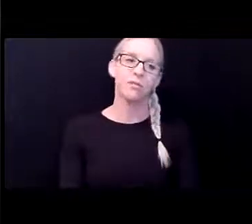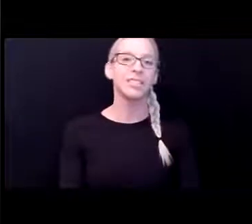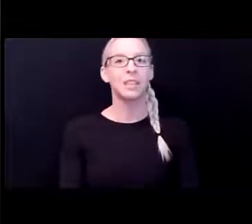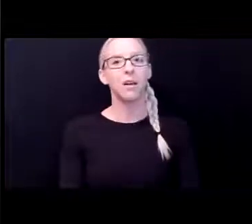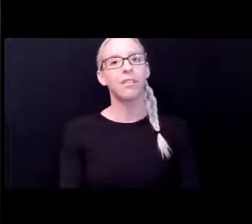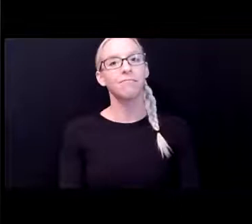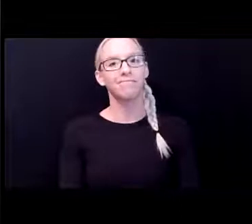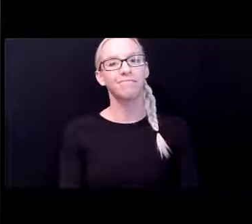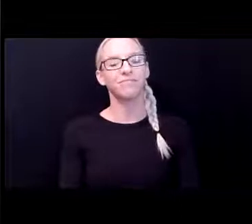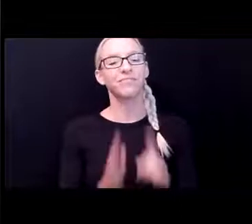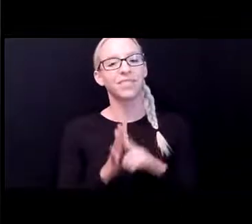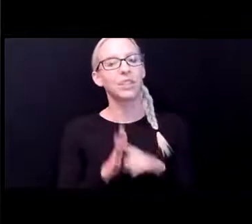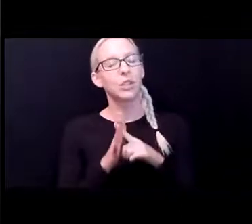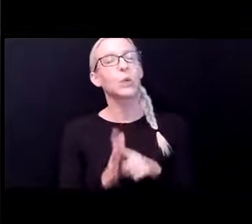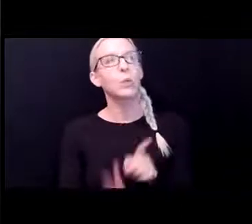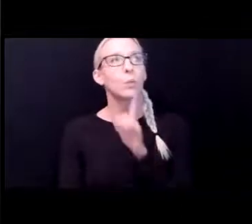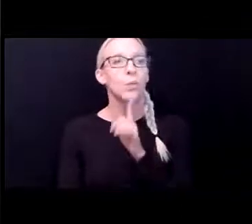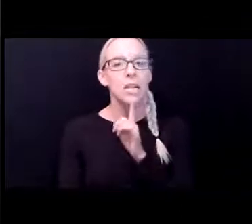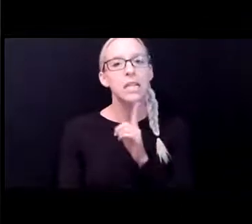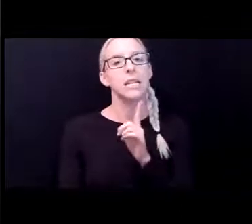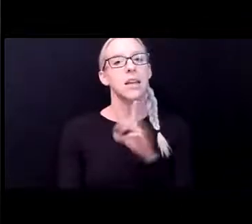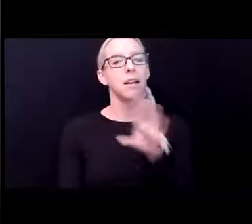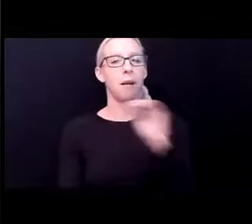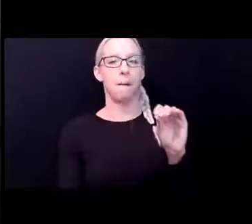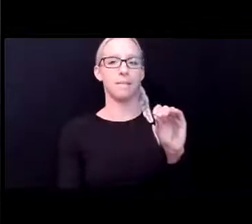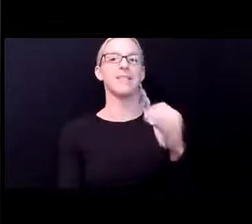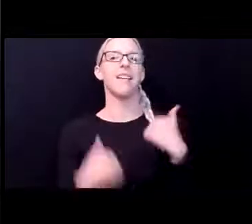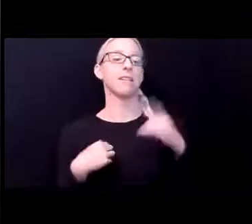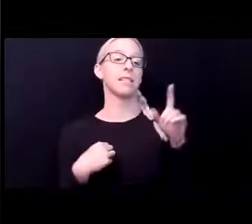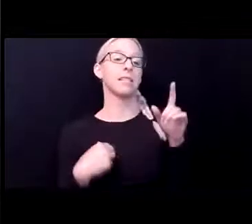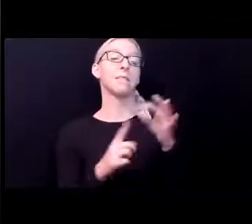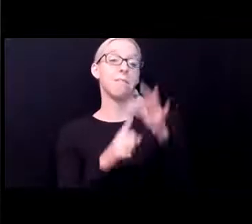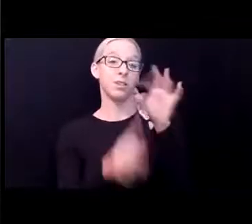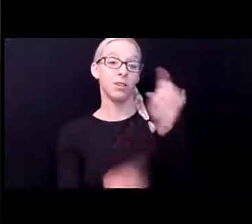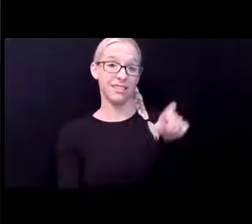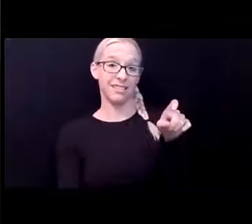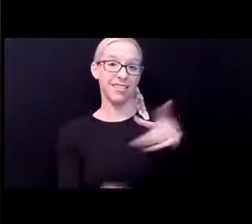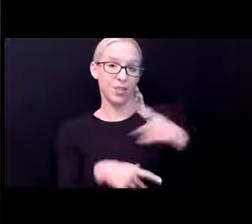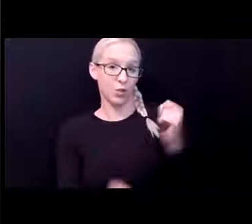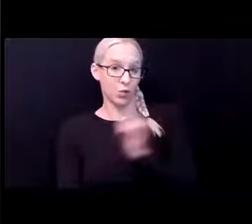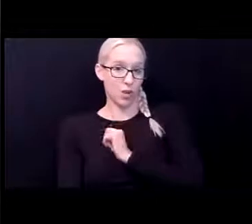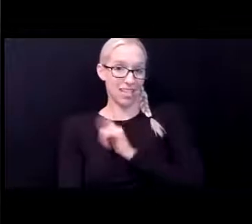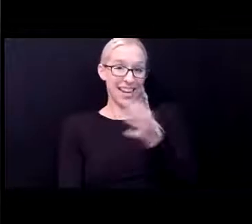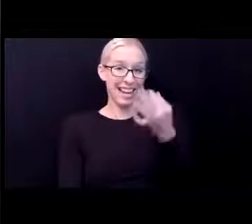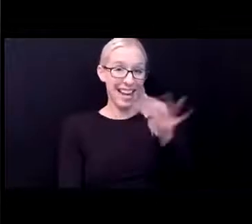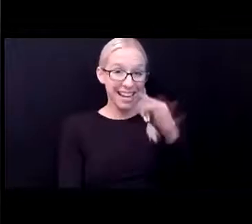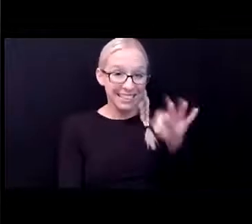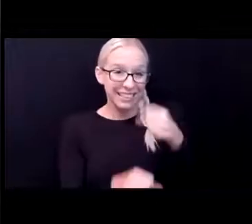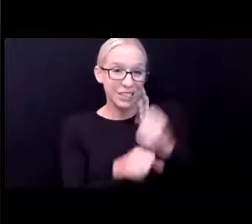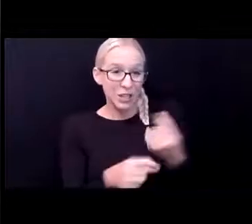I started a company that administers special needs trusts 19 years ago. So I was doing